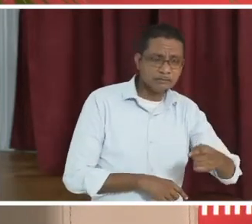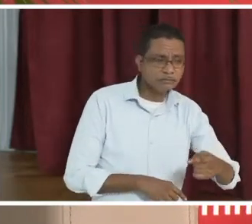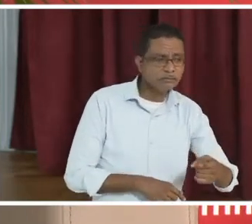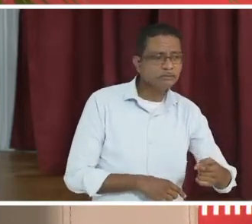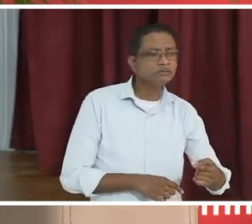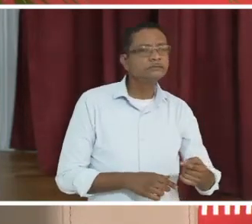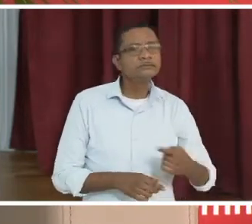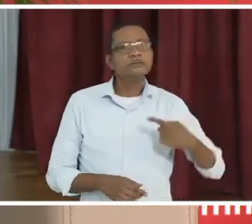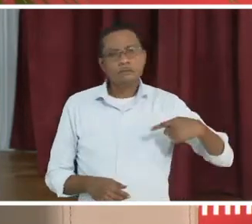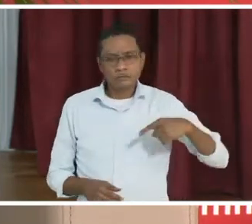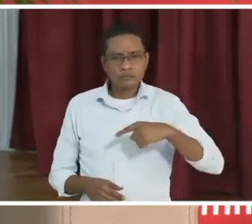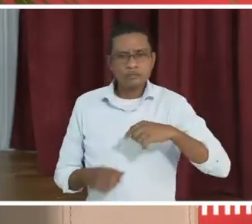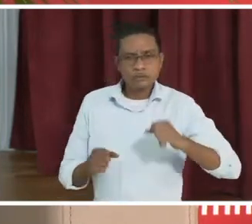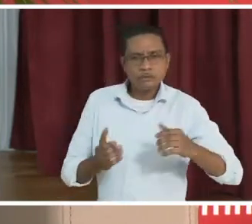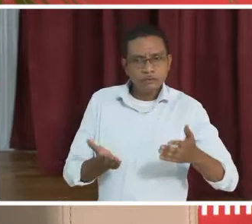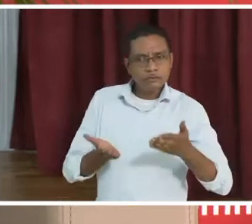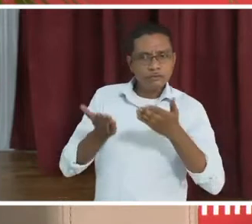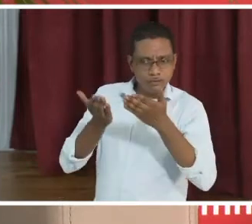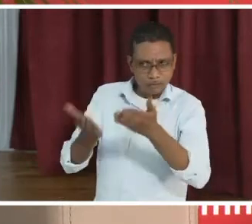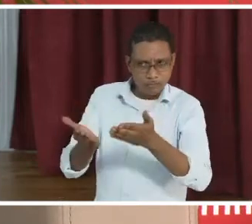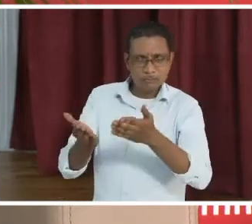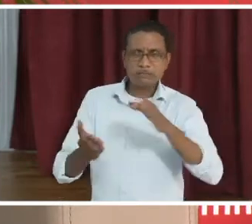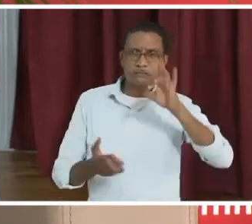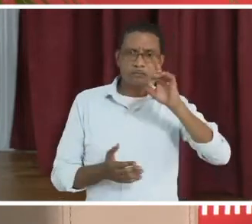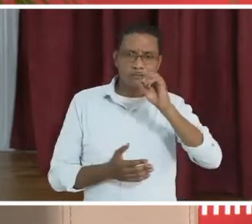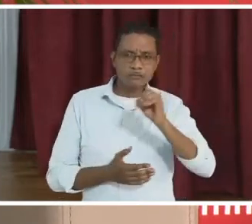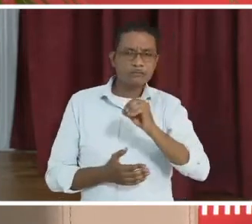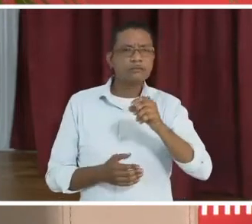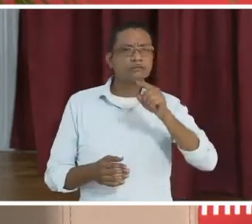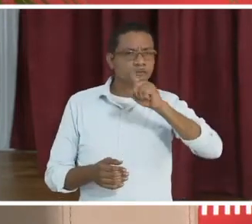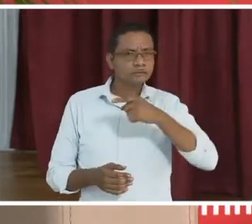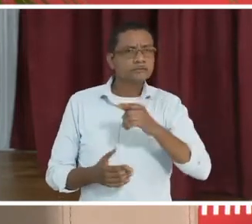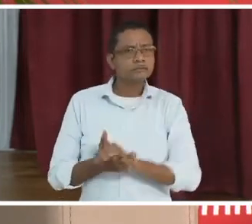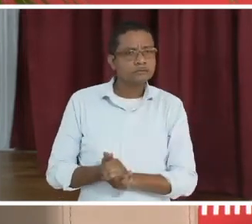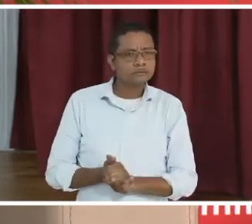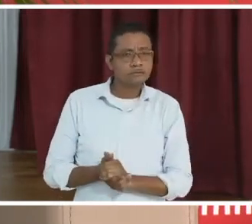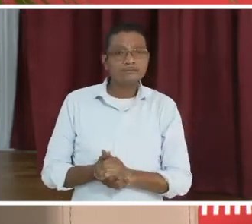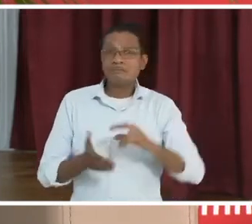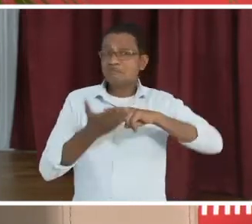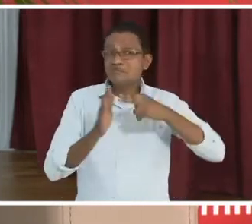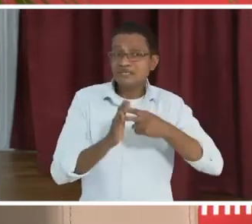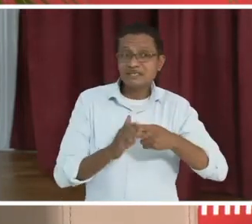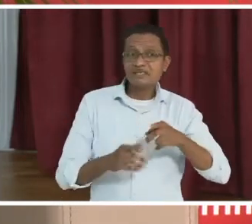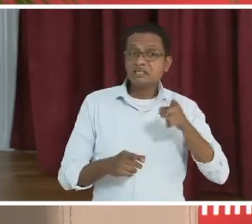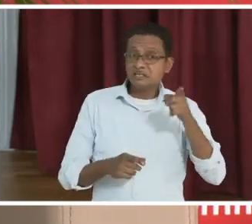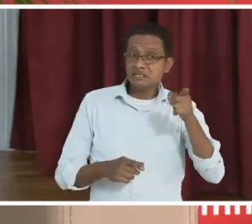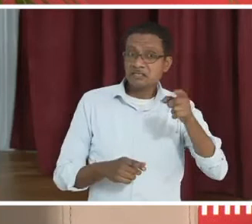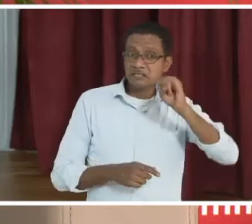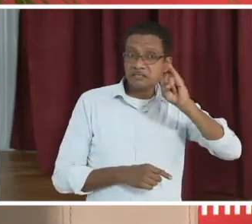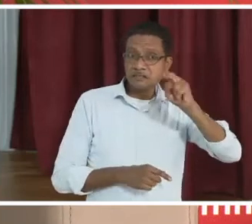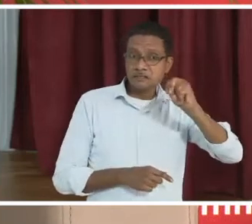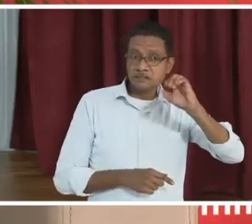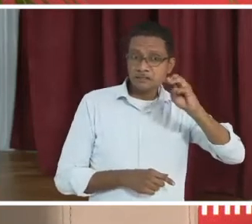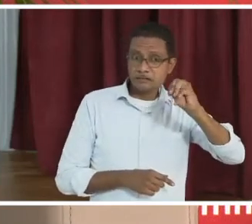$800,000. That's the 100% financing. Okay. It means also that the person in this case, their income should not be more